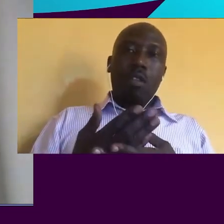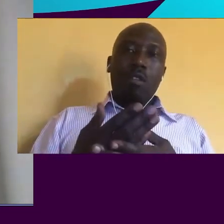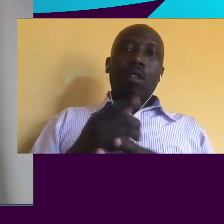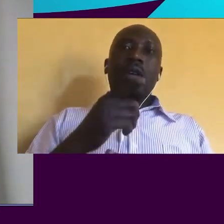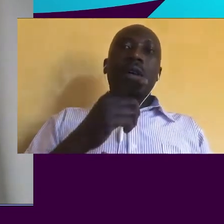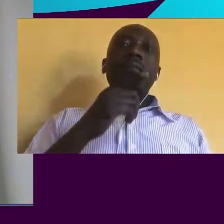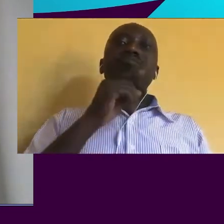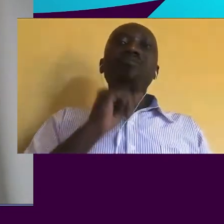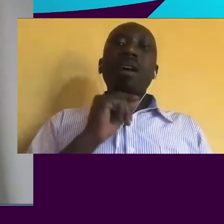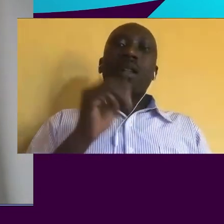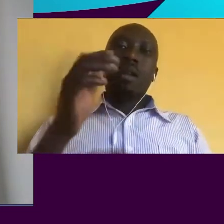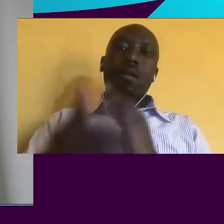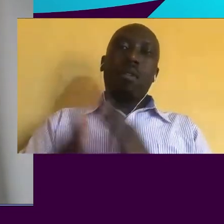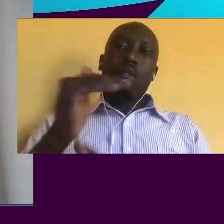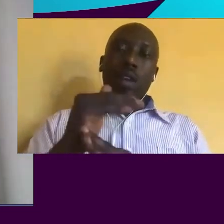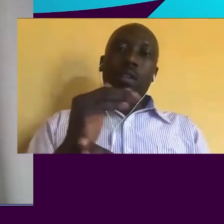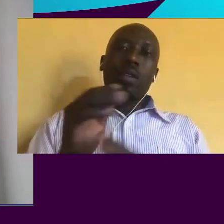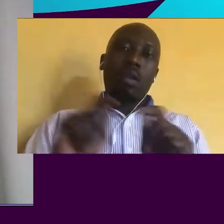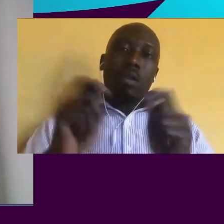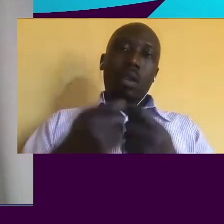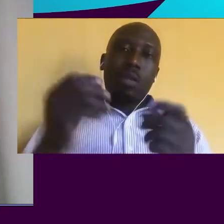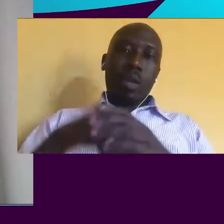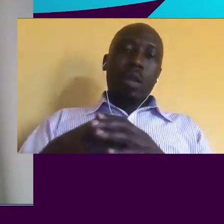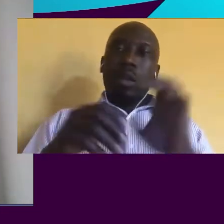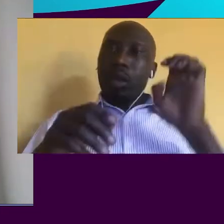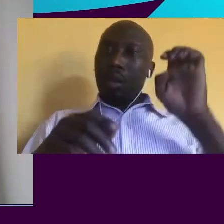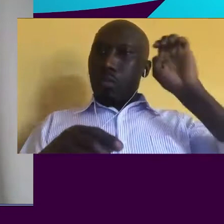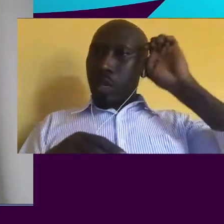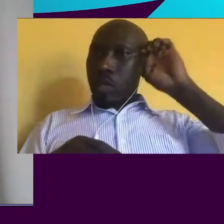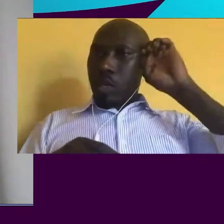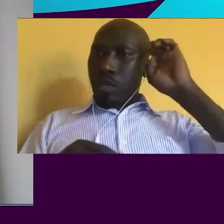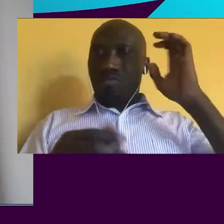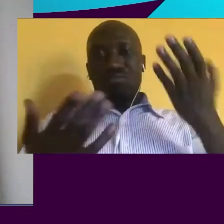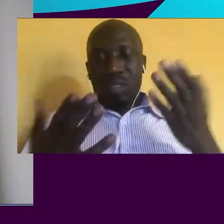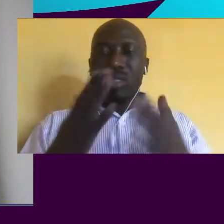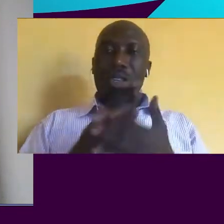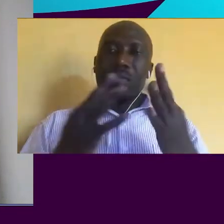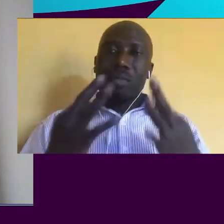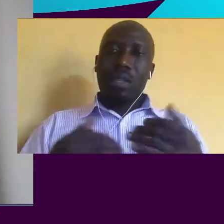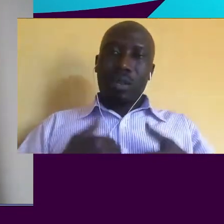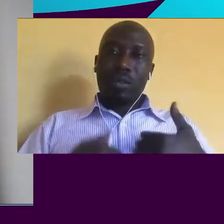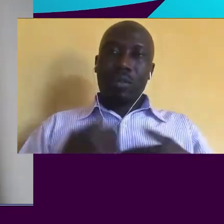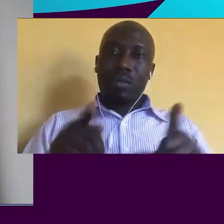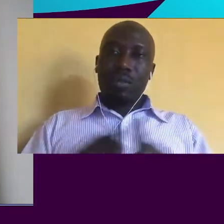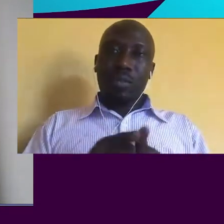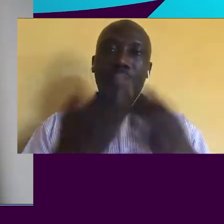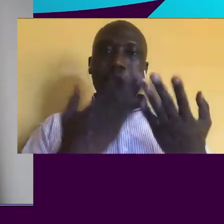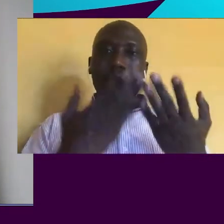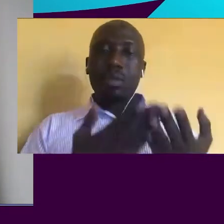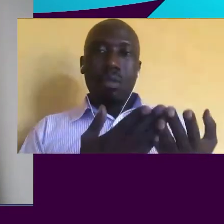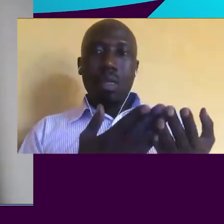So it's a really, it's an incredible story. She's called Faiza Haider.